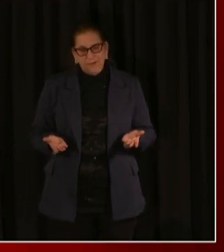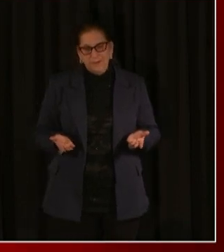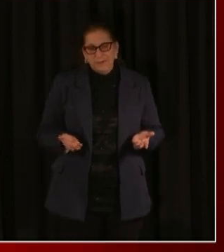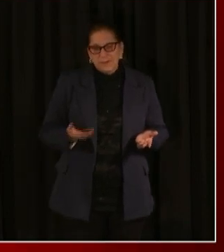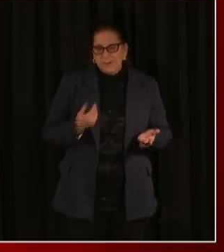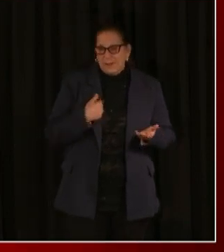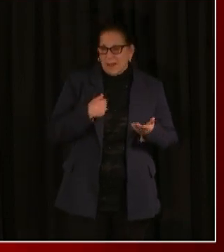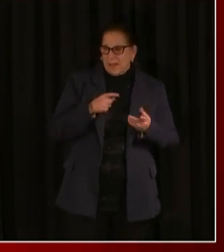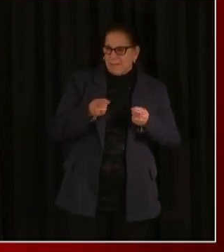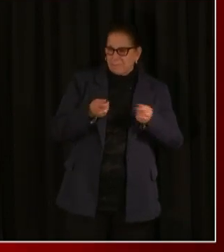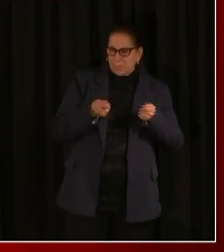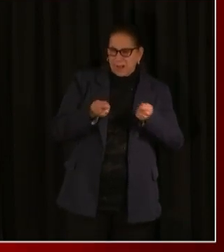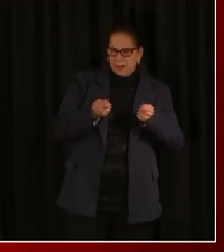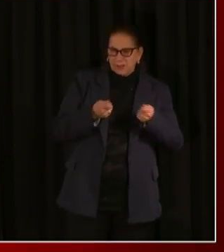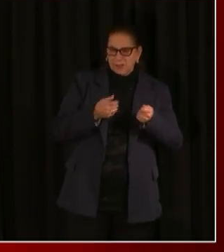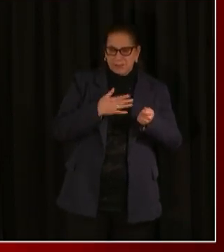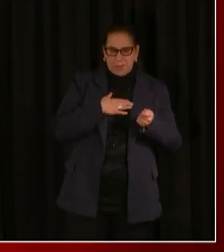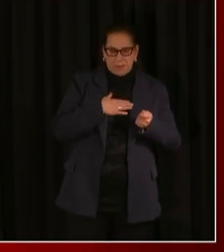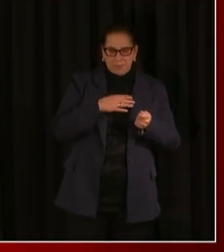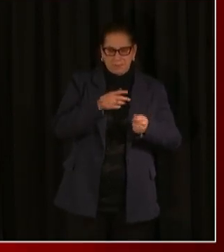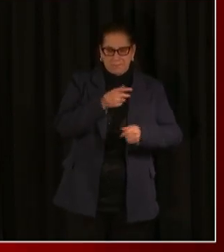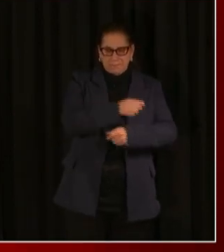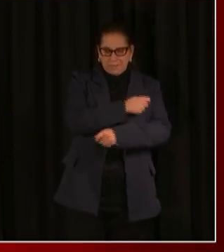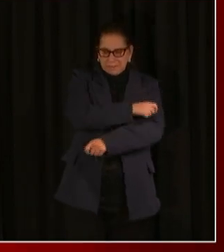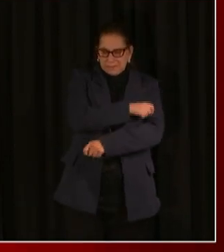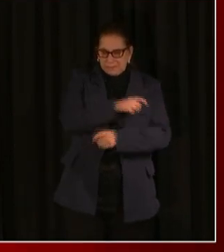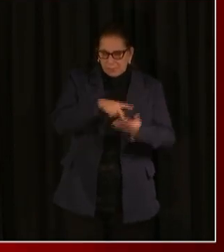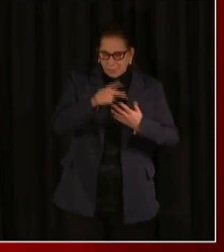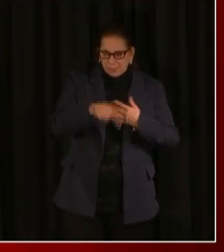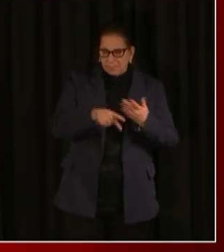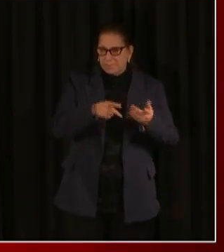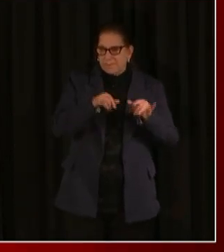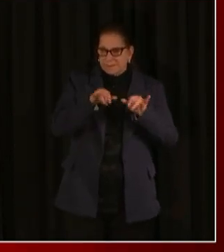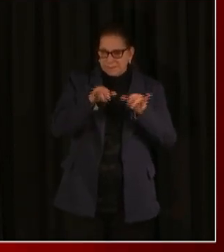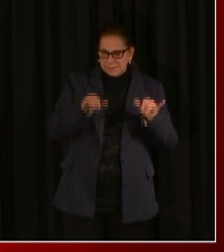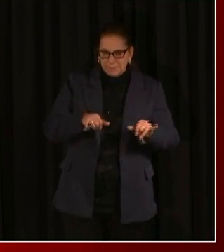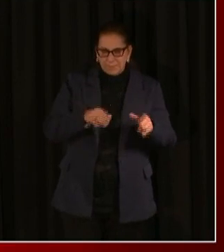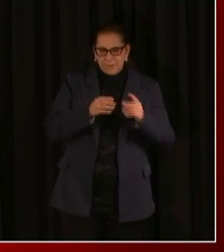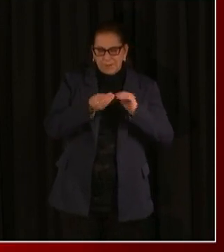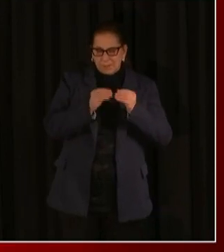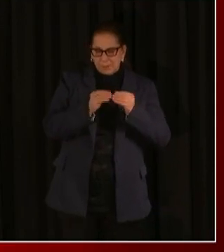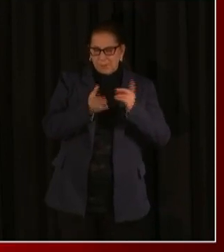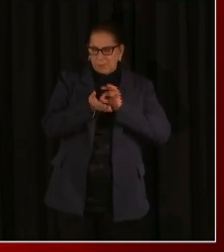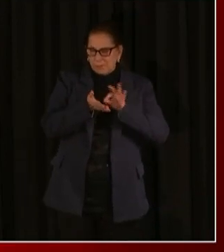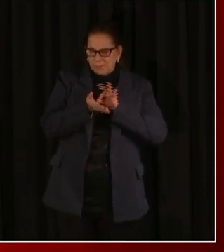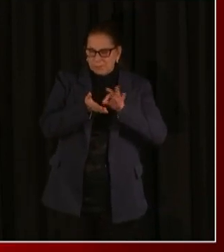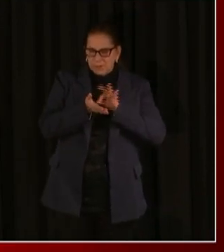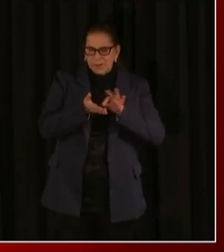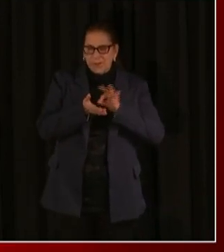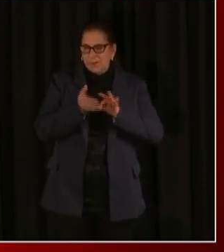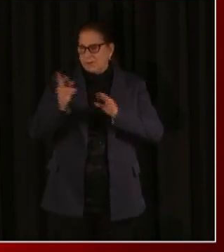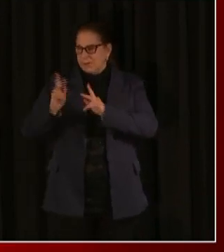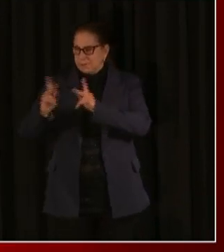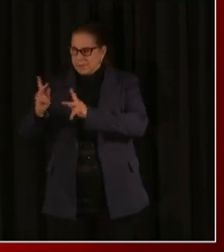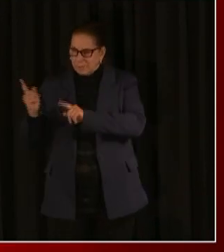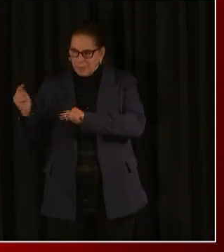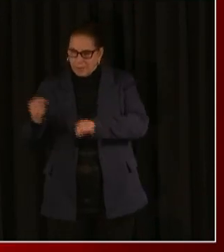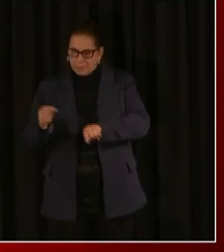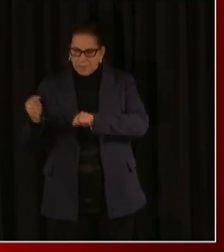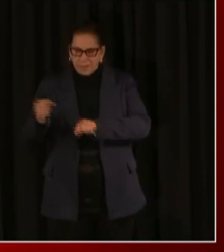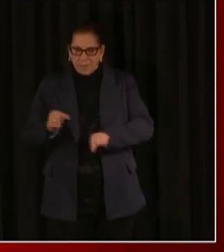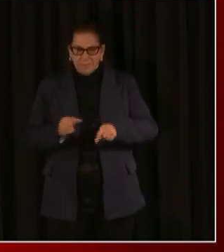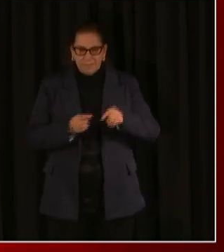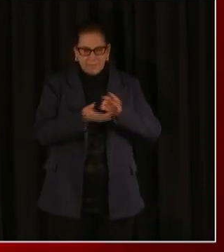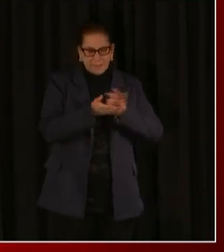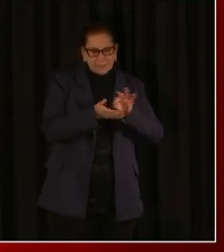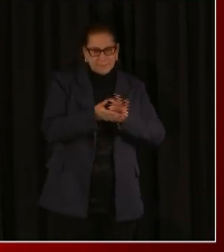give doses to people who never received a first dose just throws things off logistically speaking. So we're still